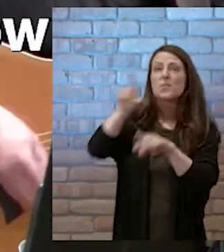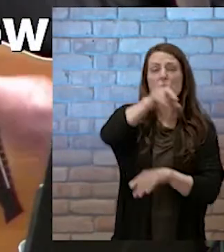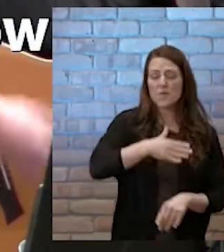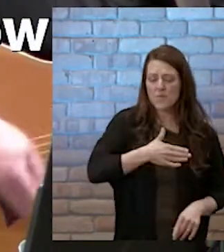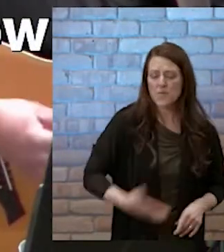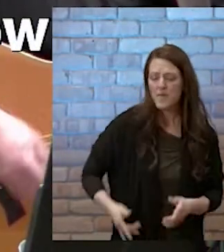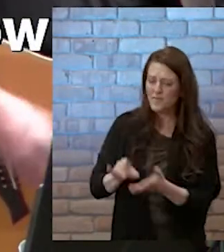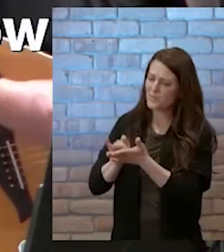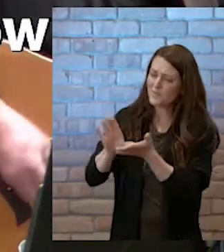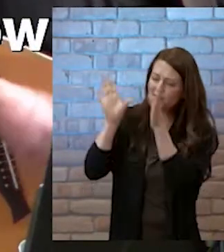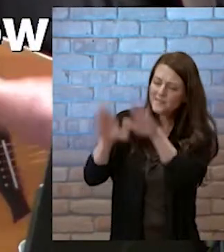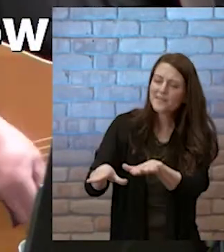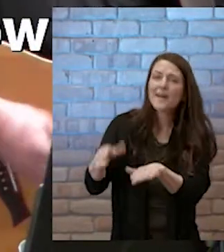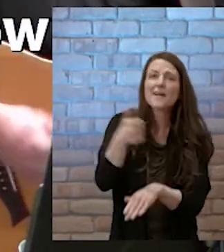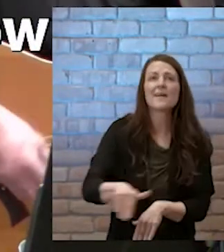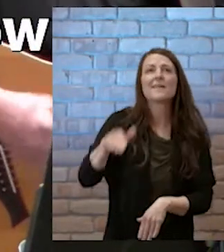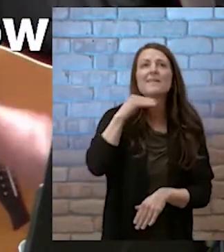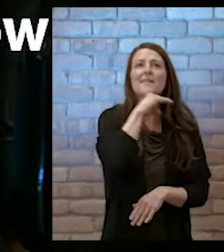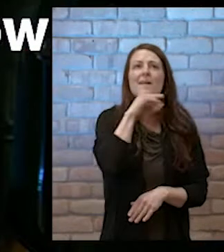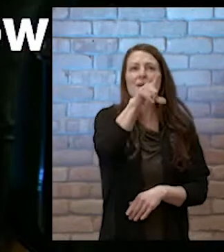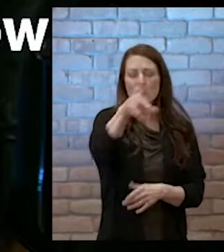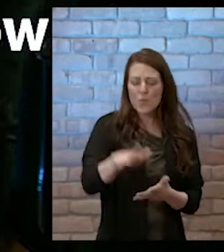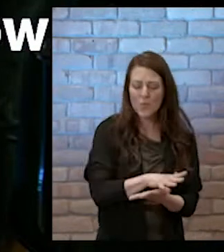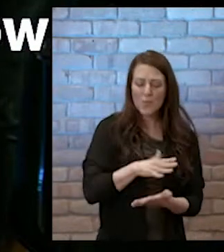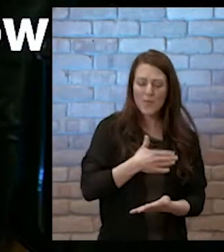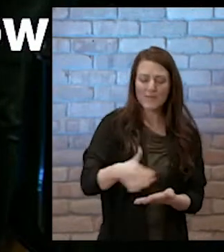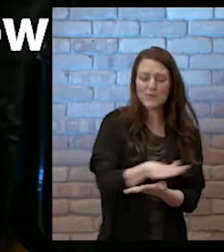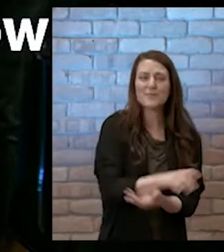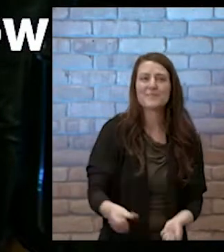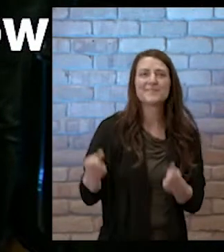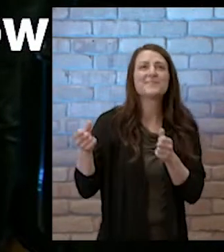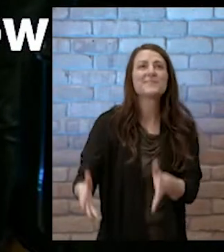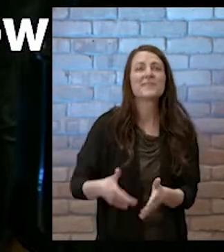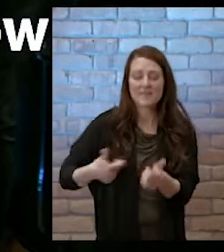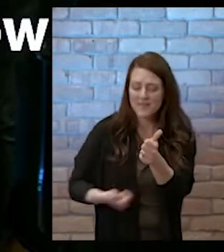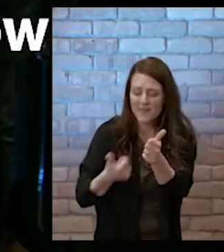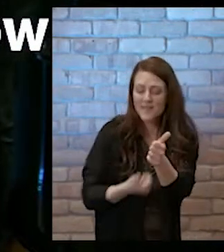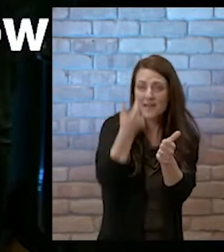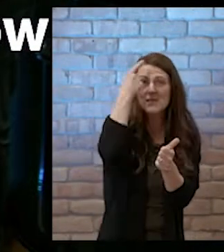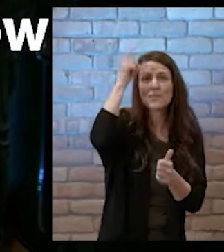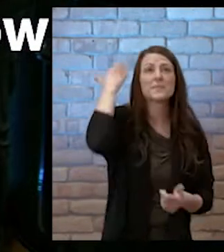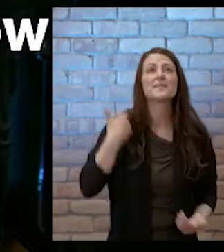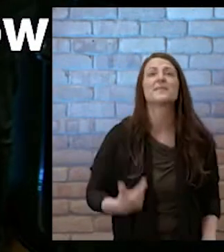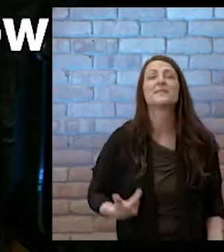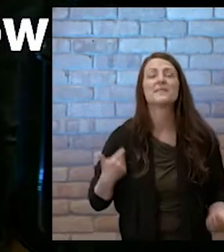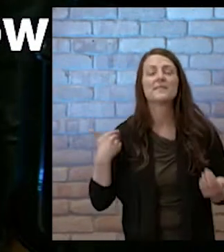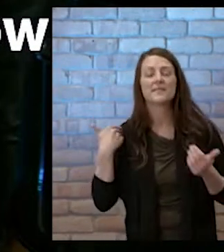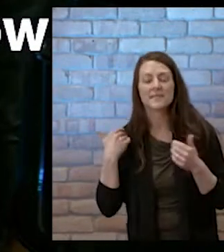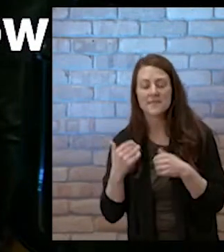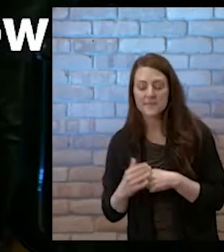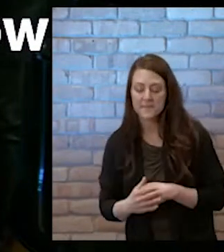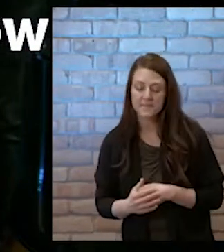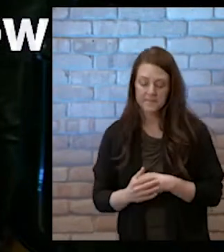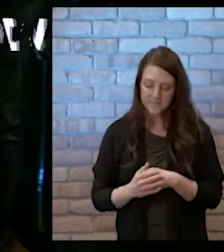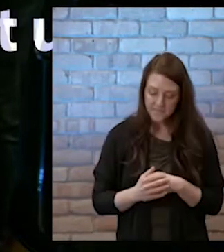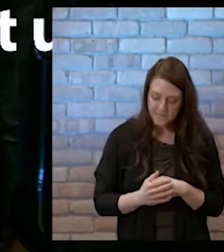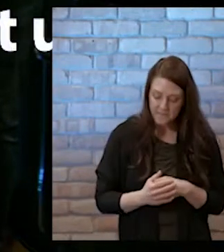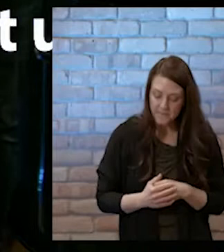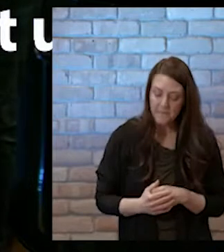There's no wall you won't kick down, lie you won't tear down, coming after me.